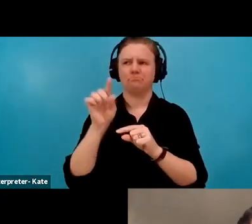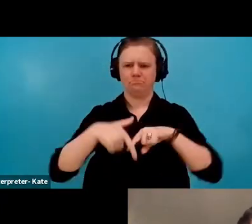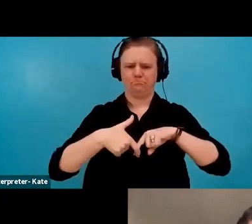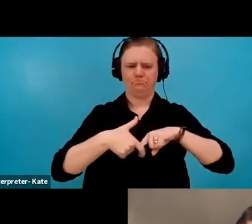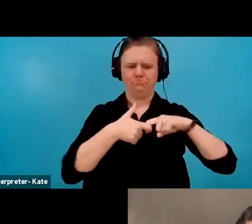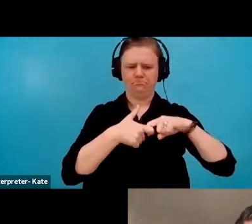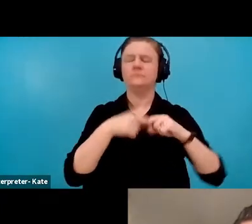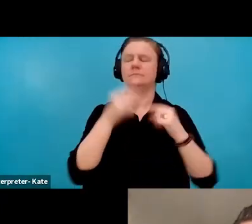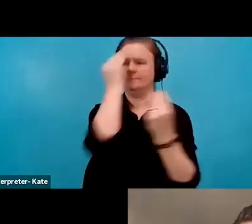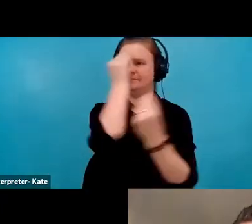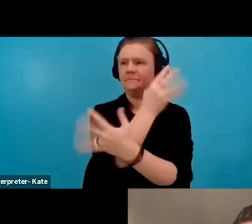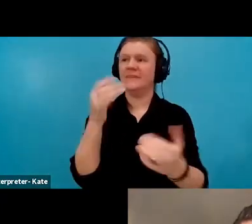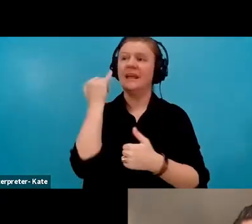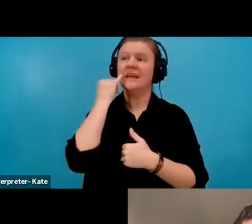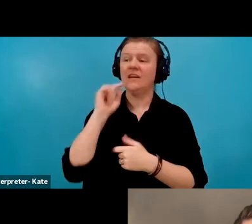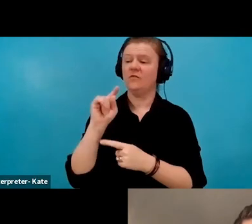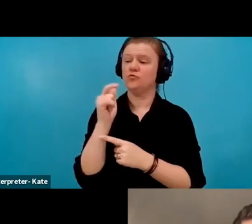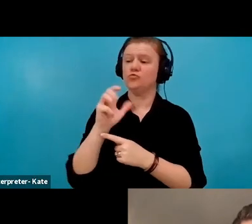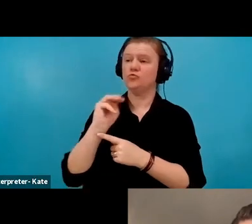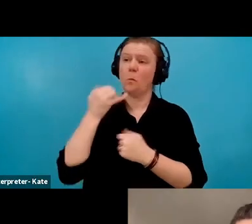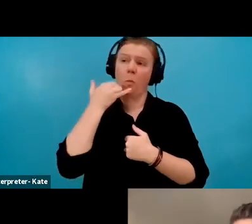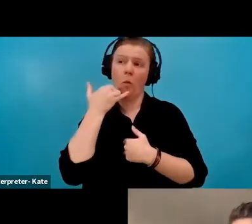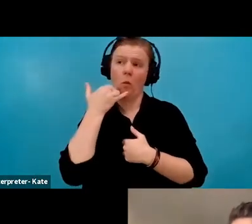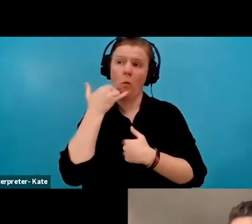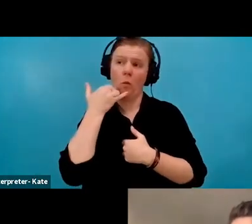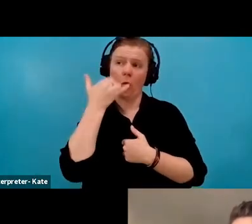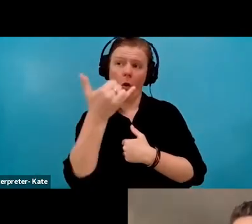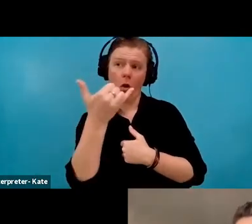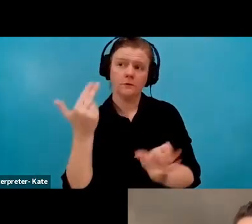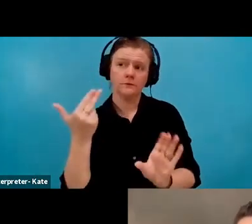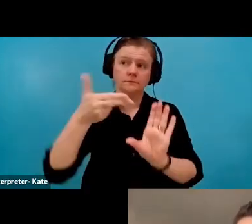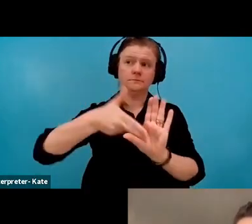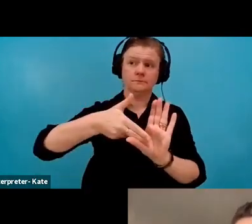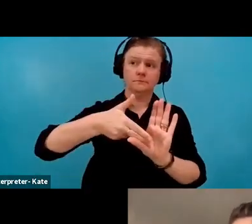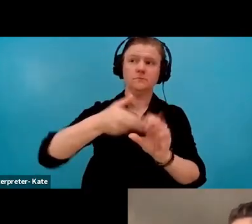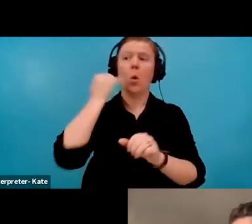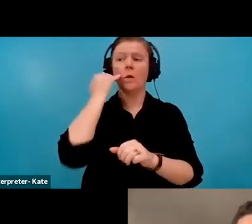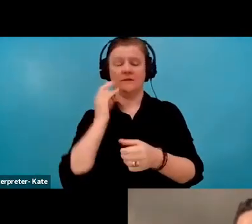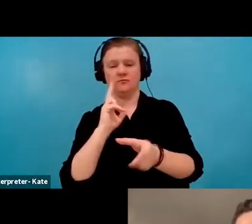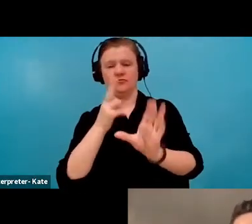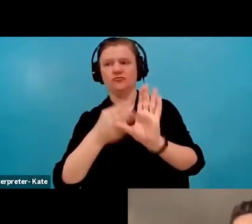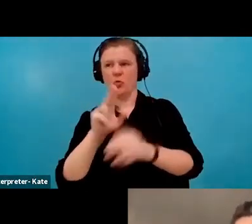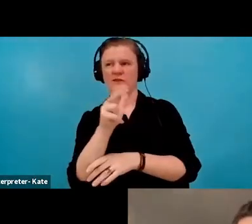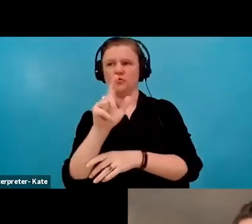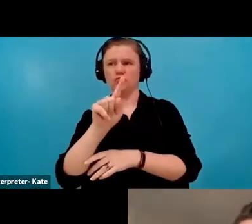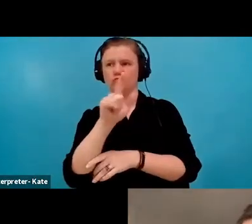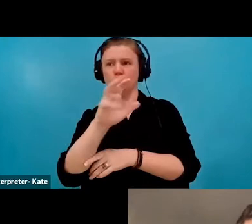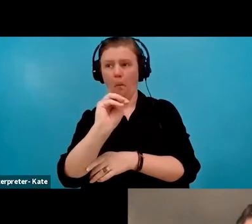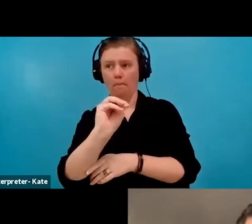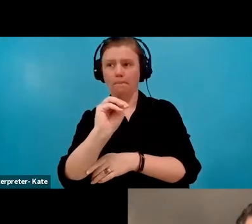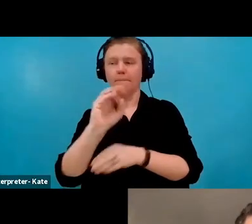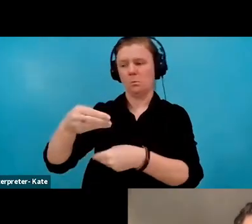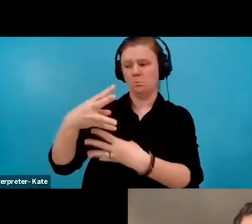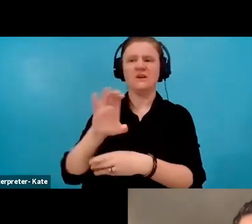the Zoom call, there is a chat where you are encouraged to leave questions, and I'll pull those up toward the end of our